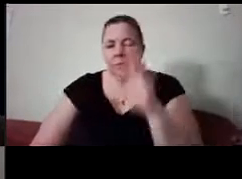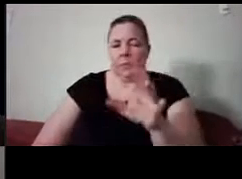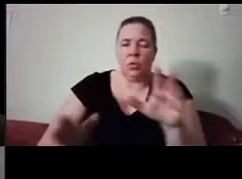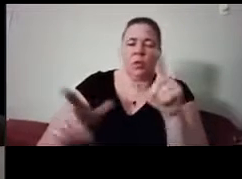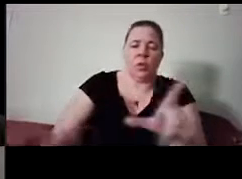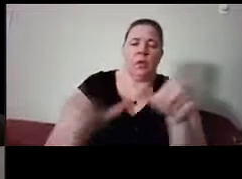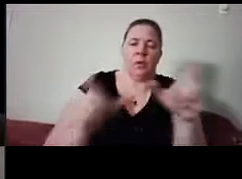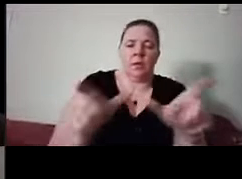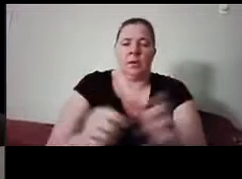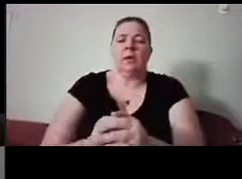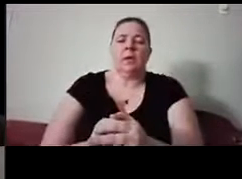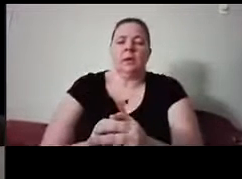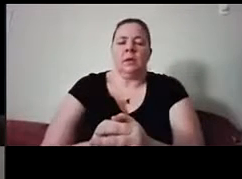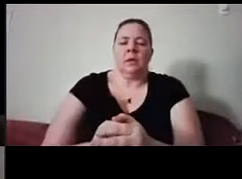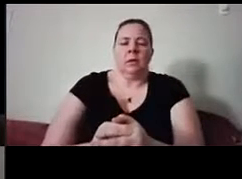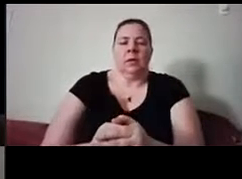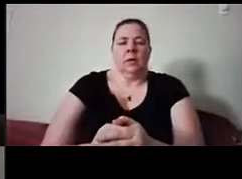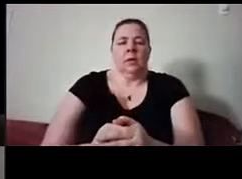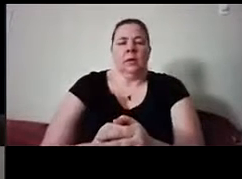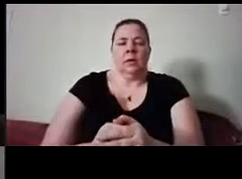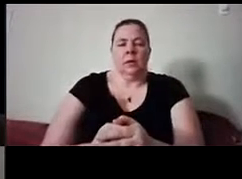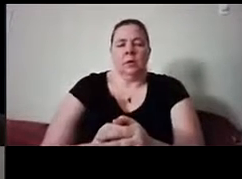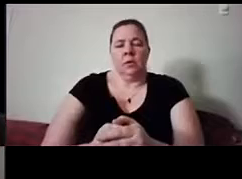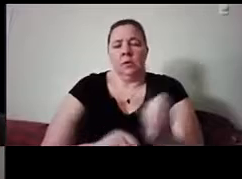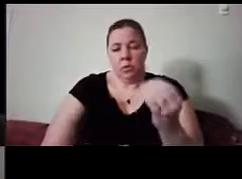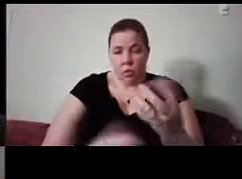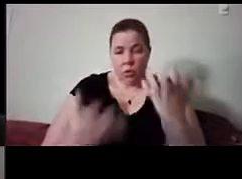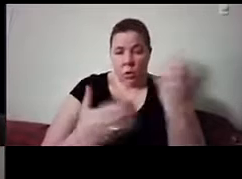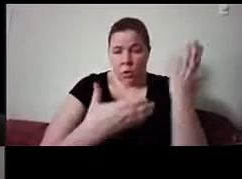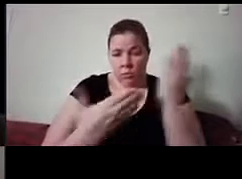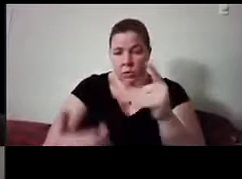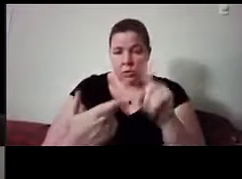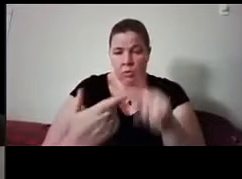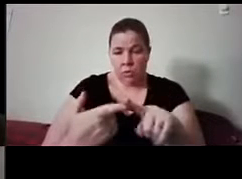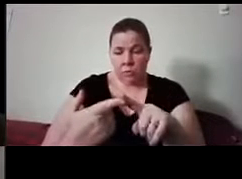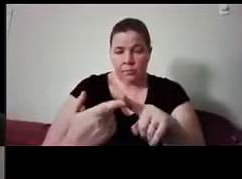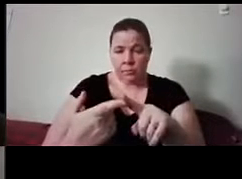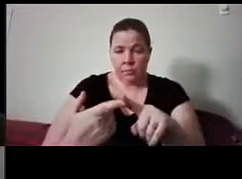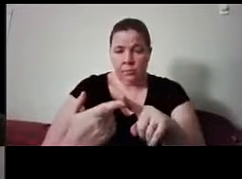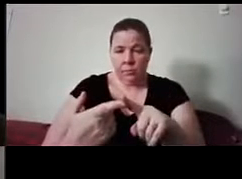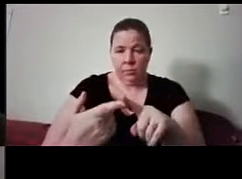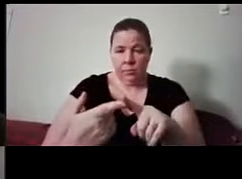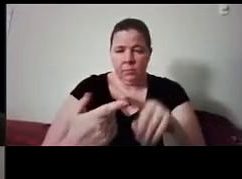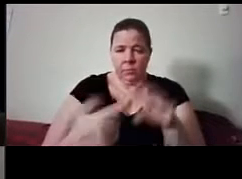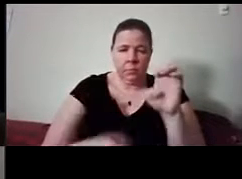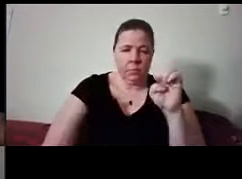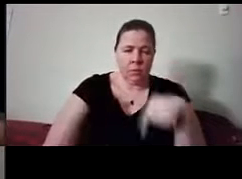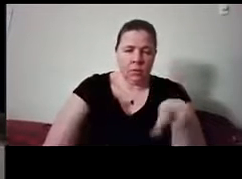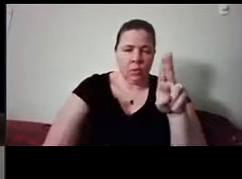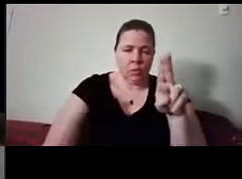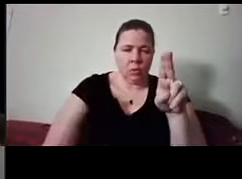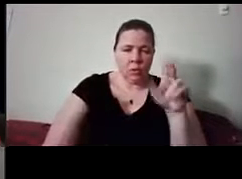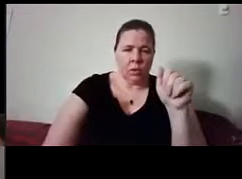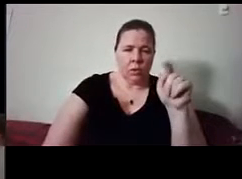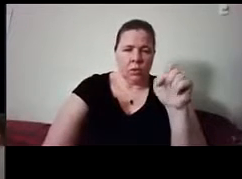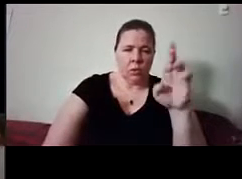and I'm so this is me, sir. Michael Ojongtambia. So you want to bring it to Equatorial Guinea, and what do you mean by bring it there? What do you mean by, because you are there, right? I